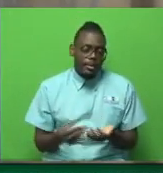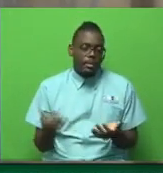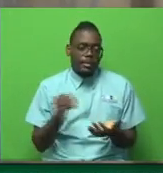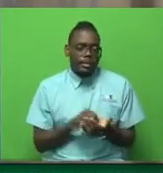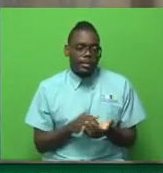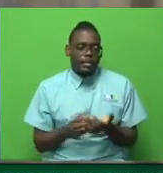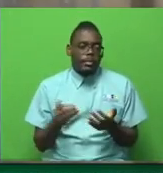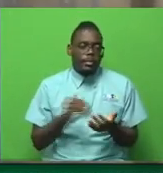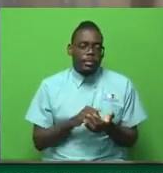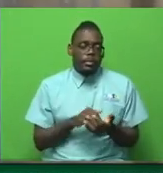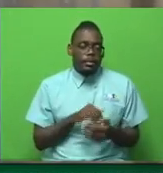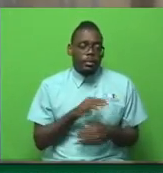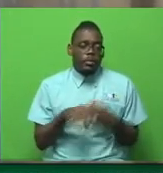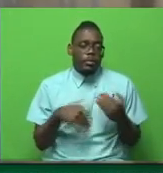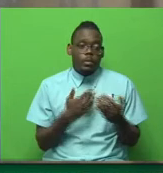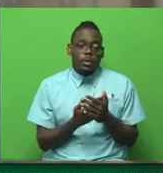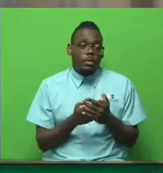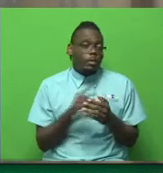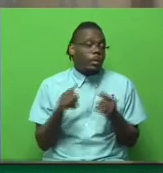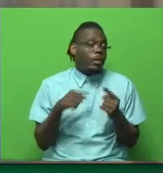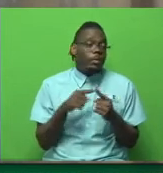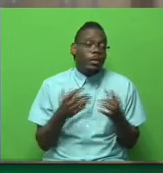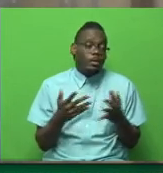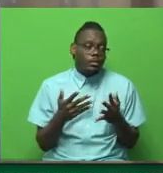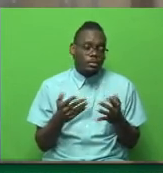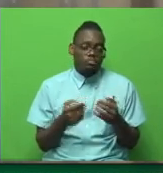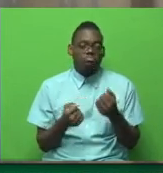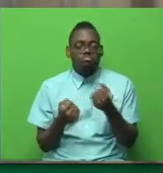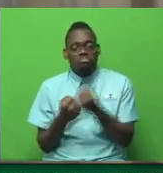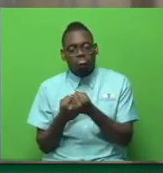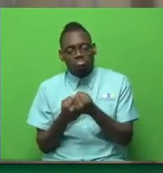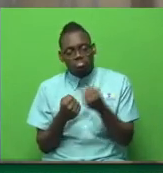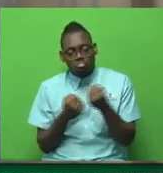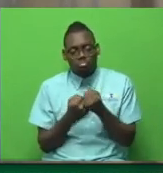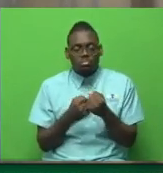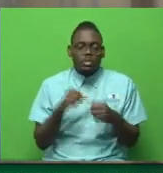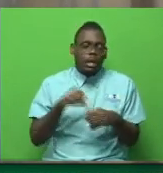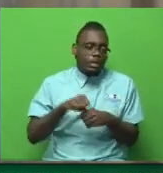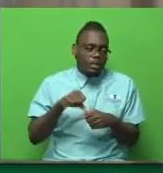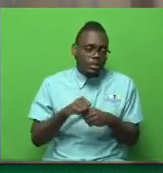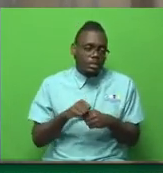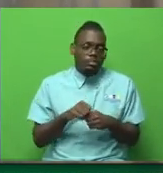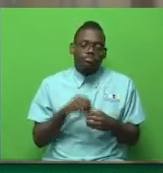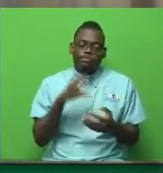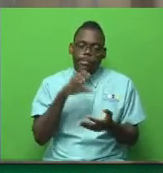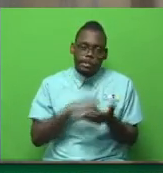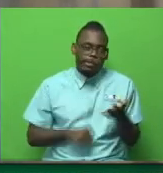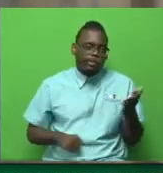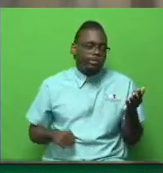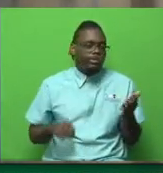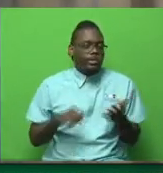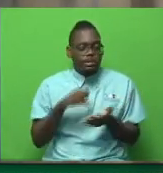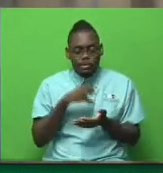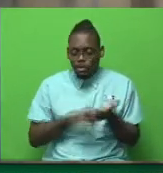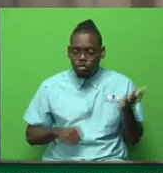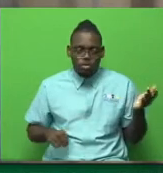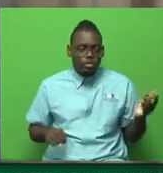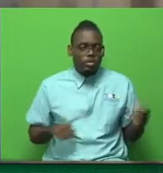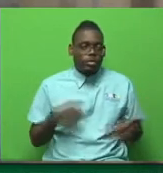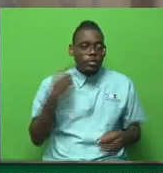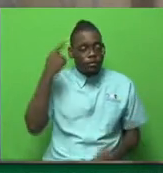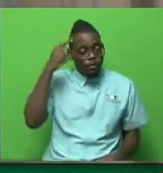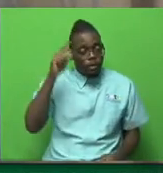protection that citizens have based on their own money is removed by this uncaring heartless government